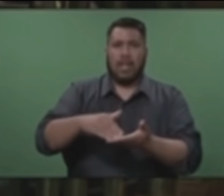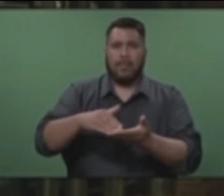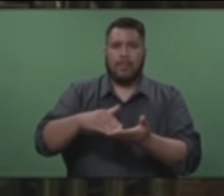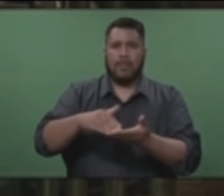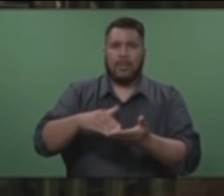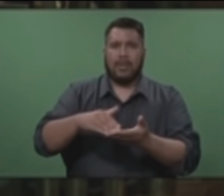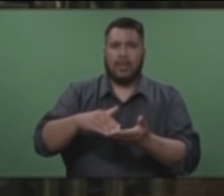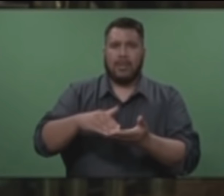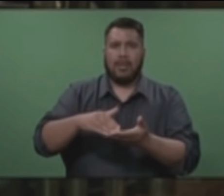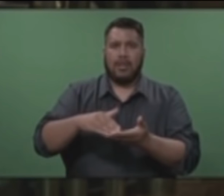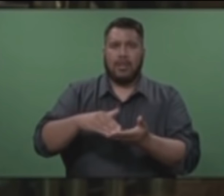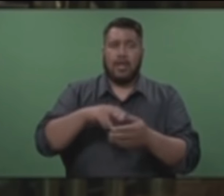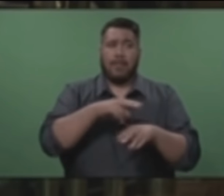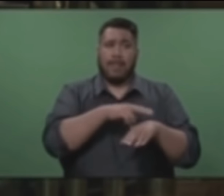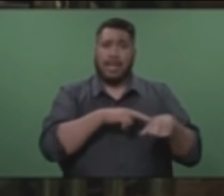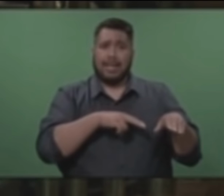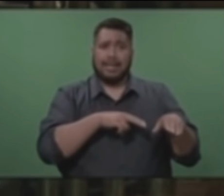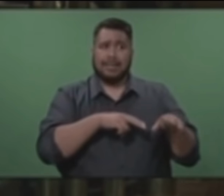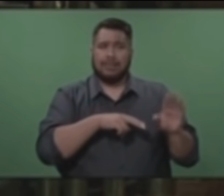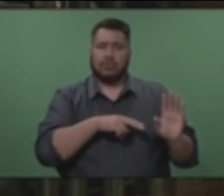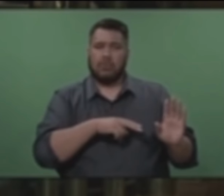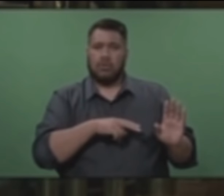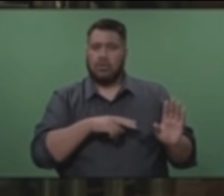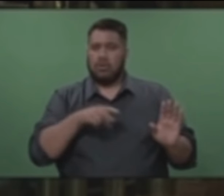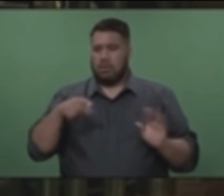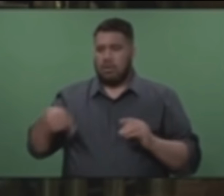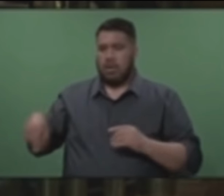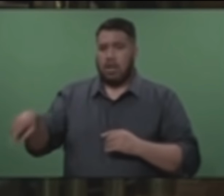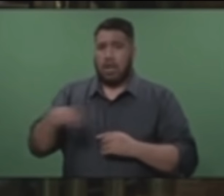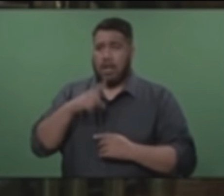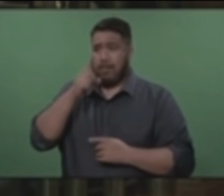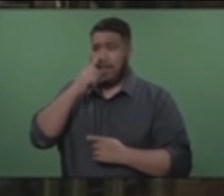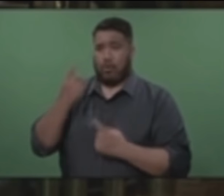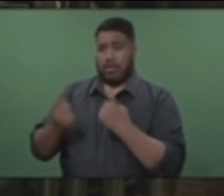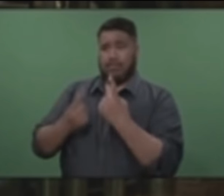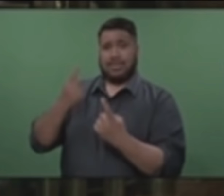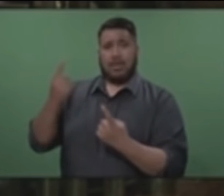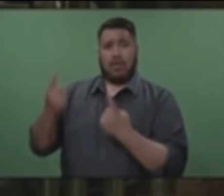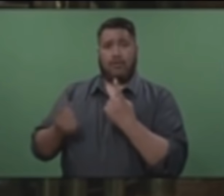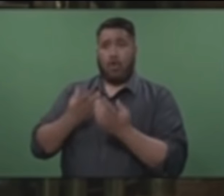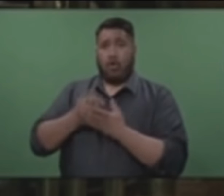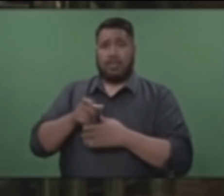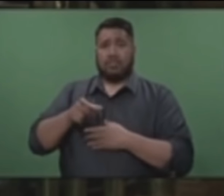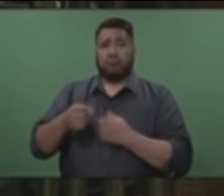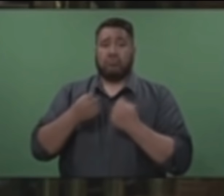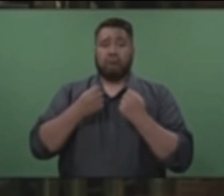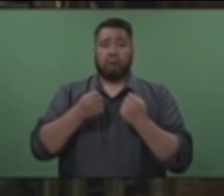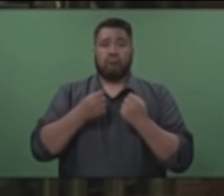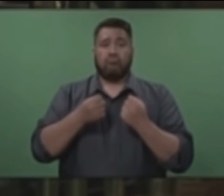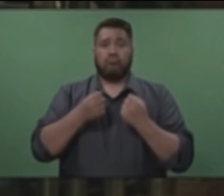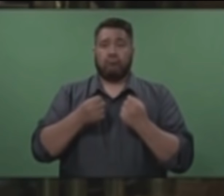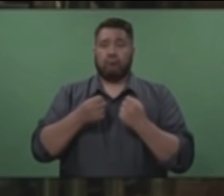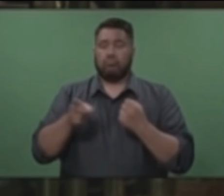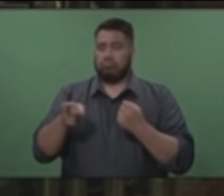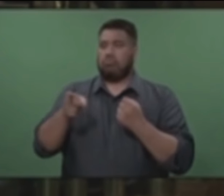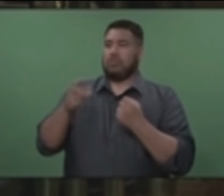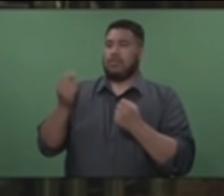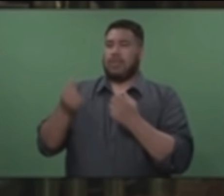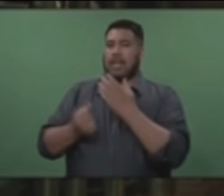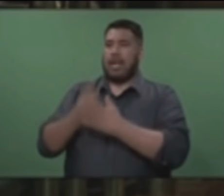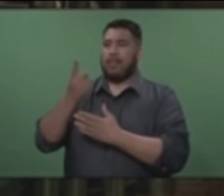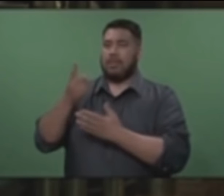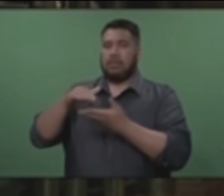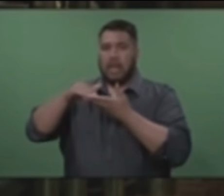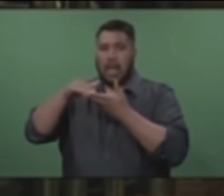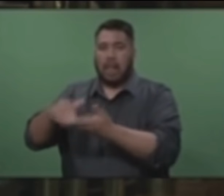heroically confronted the terrorist practically unarmed. I hope that the Crown suitably recognises